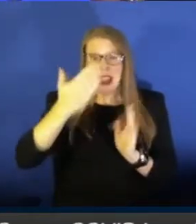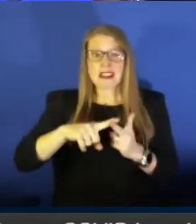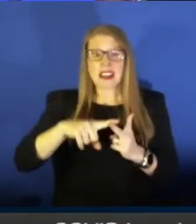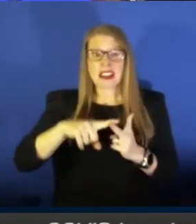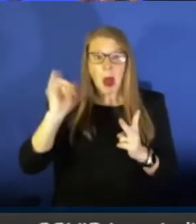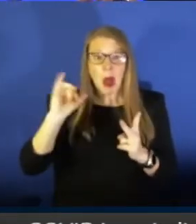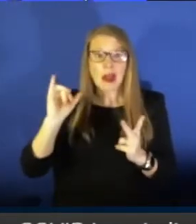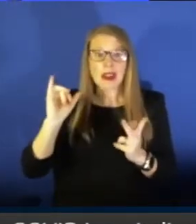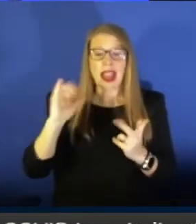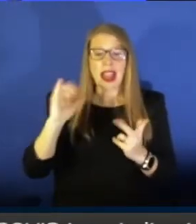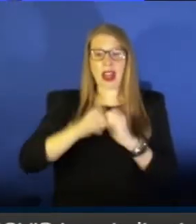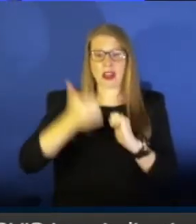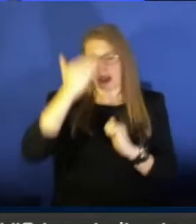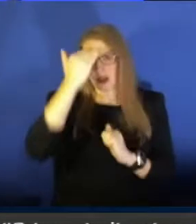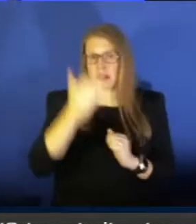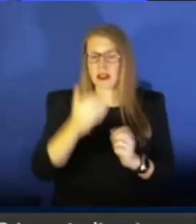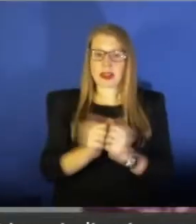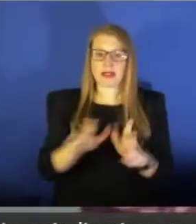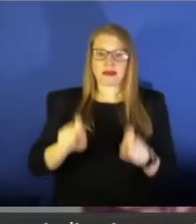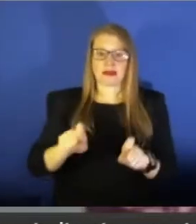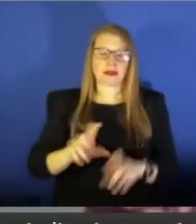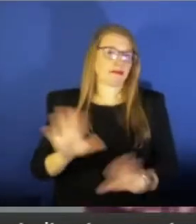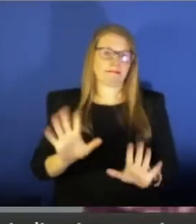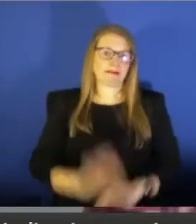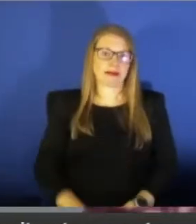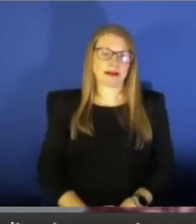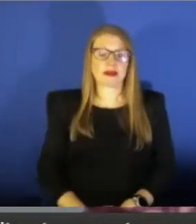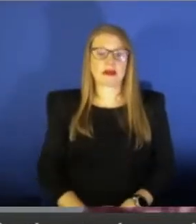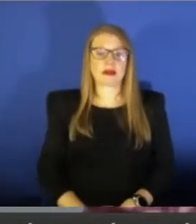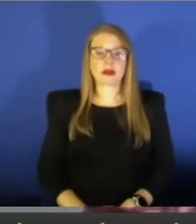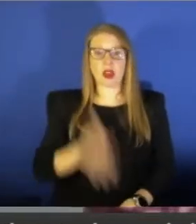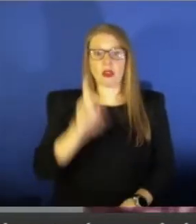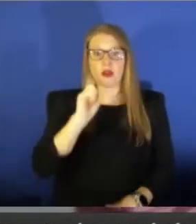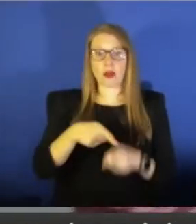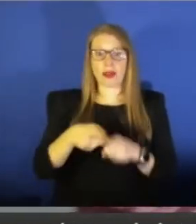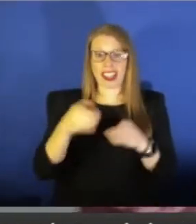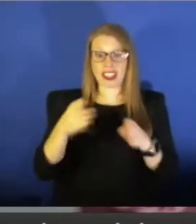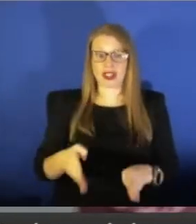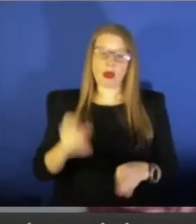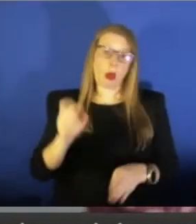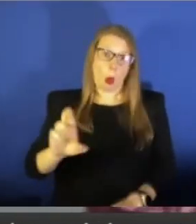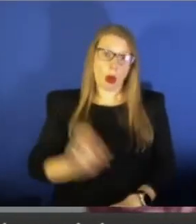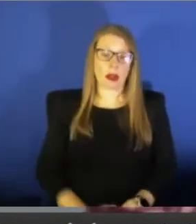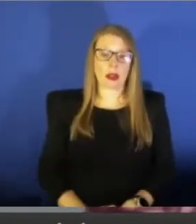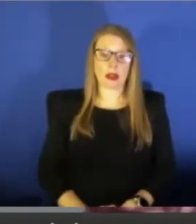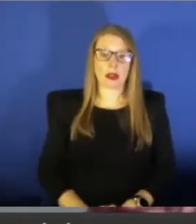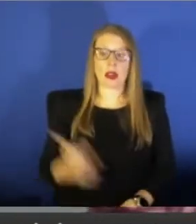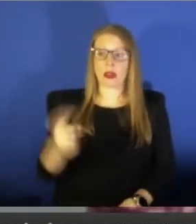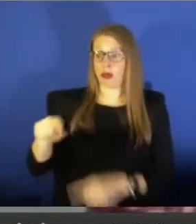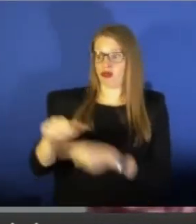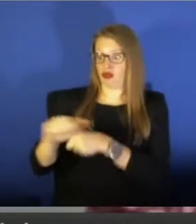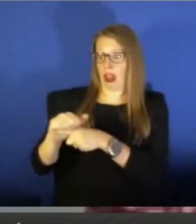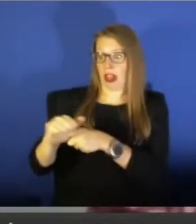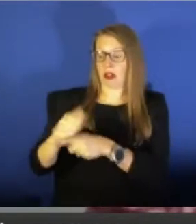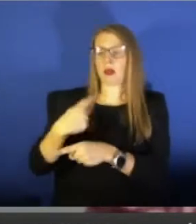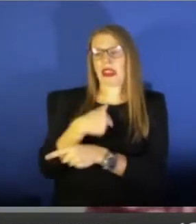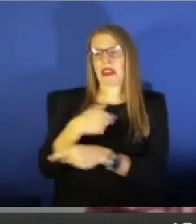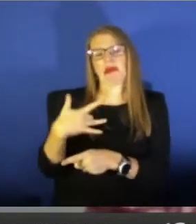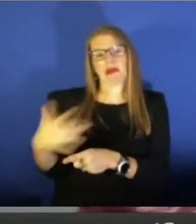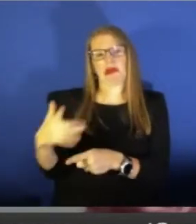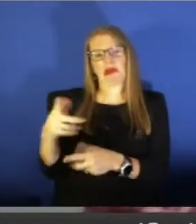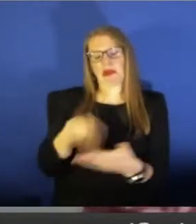in. That was a fatality for us, which we don't get as many fatalities as sometimes in the field is seen, but we take